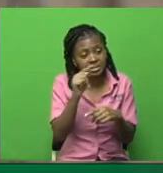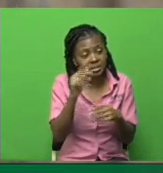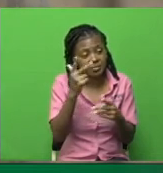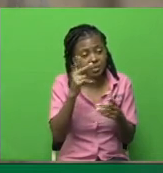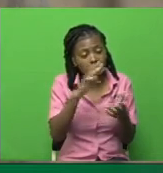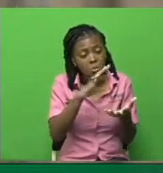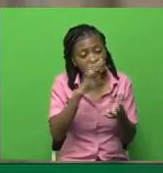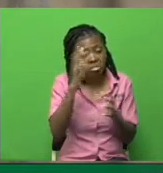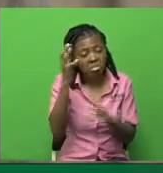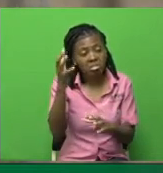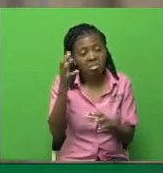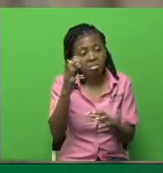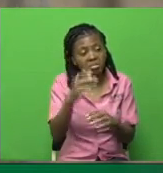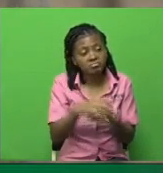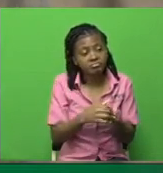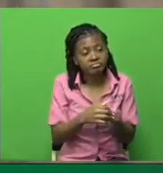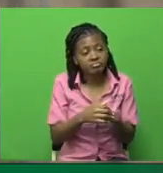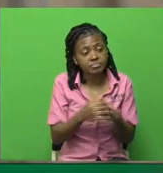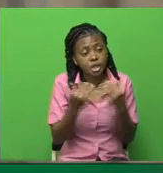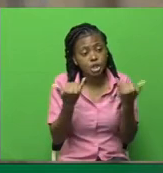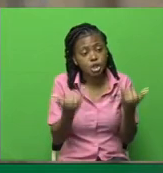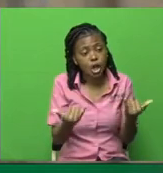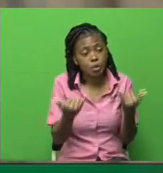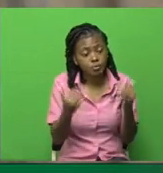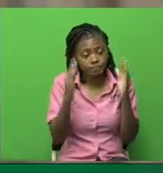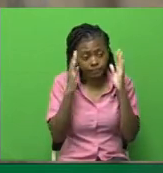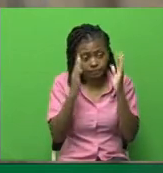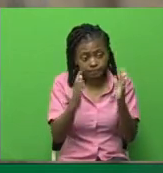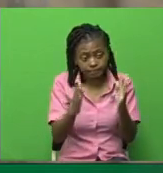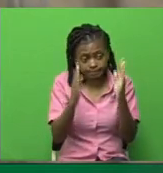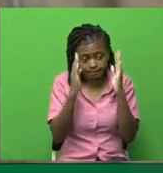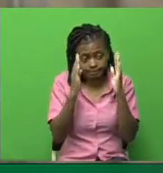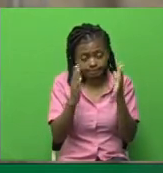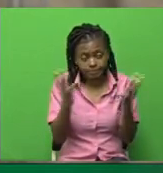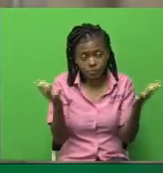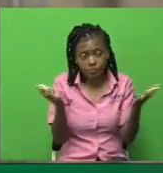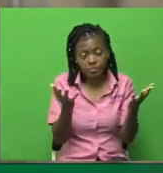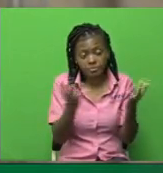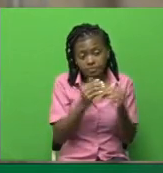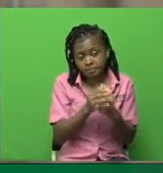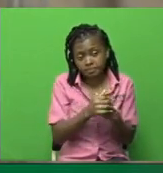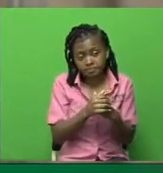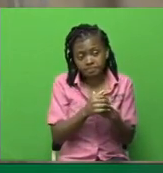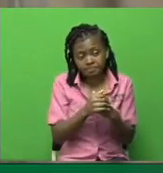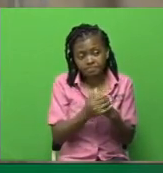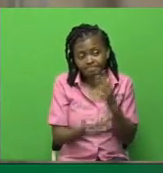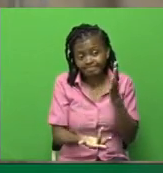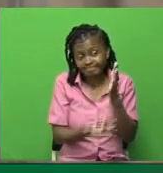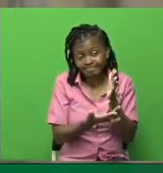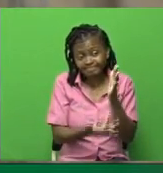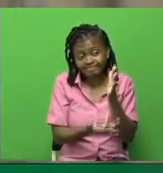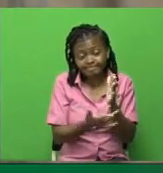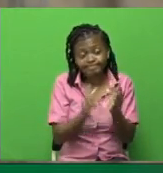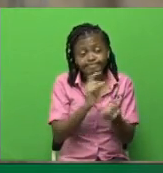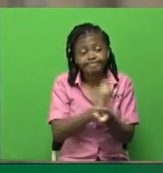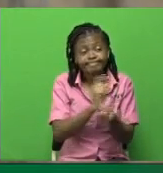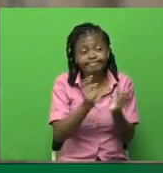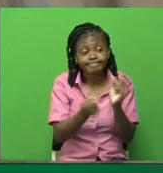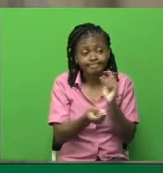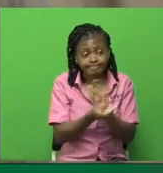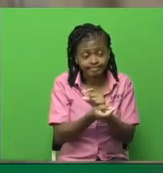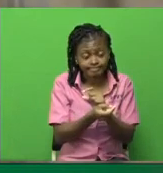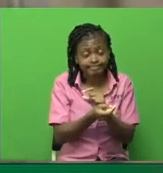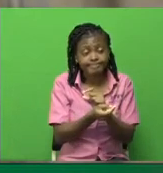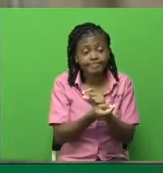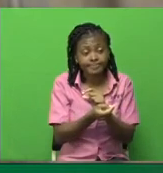Madam speaker I turned to the area of digital transformation and the